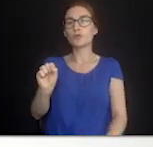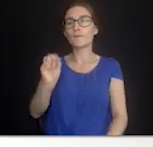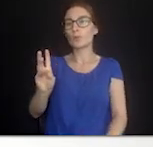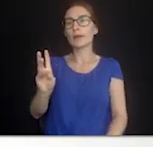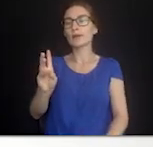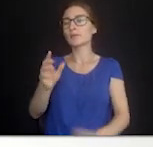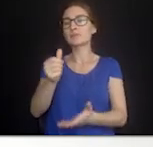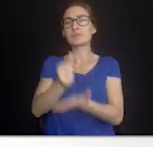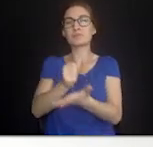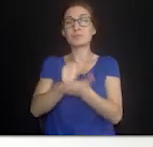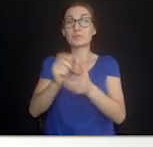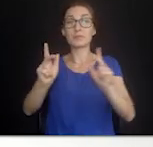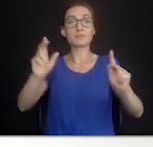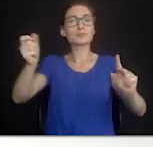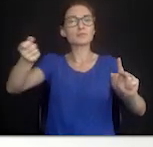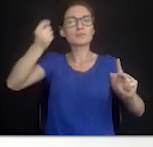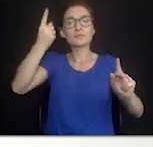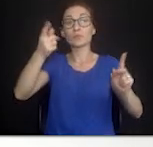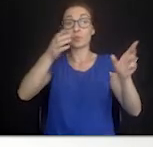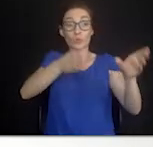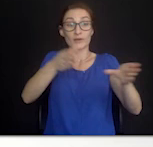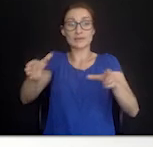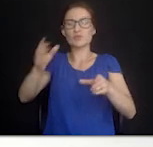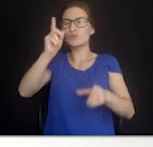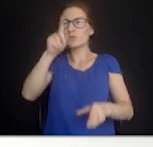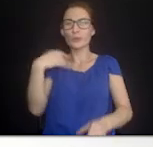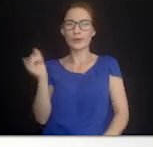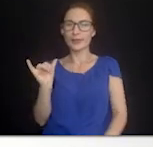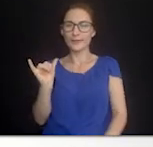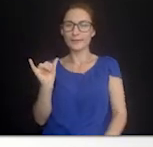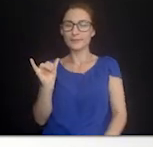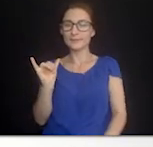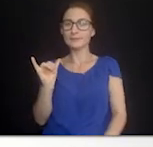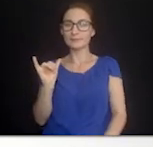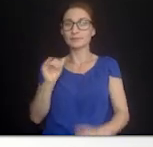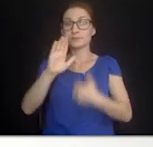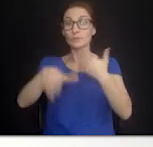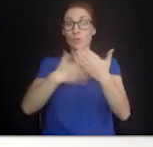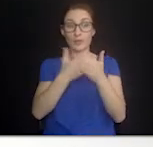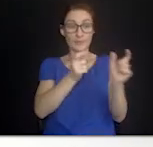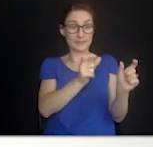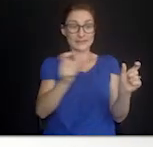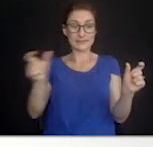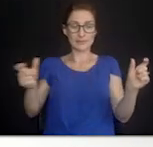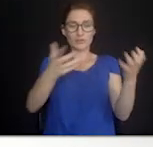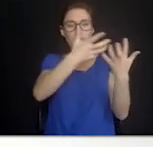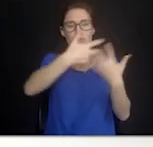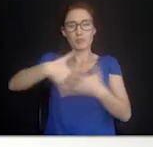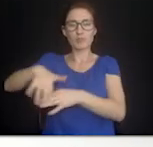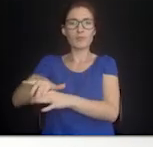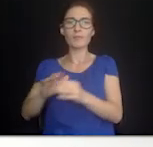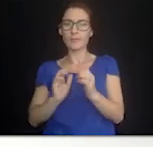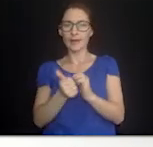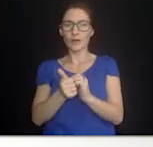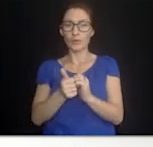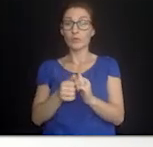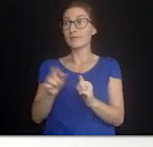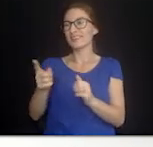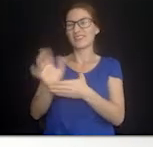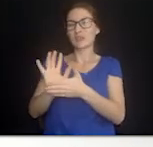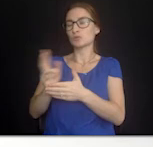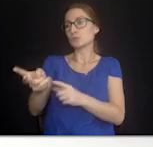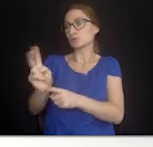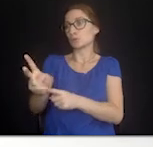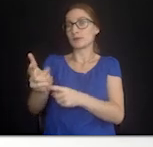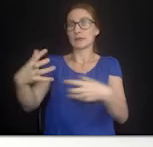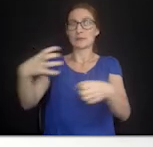people understand what does organization look like, right? What are all these pieces and how do they come together? And the video in not even 2 minutes does a great job,